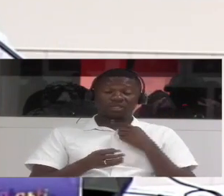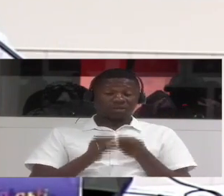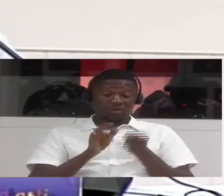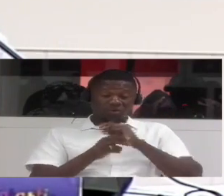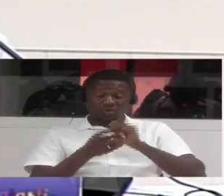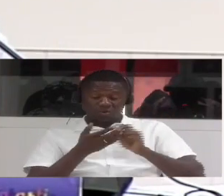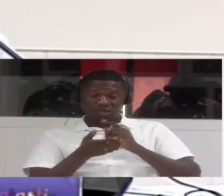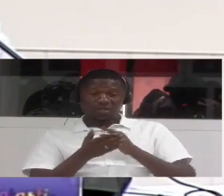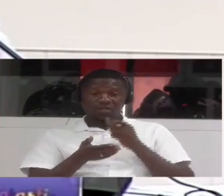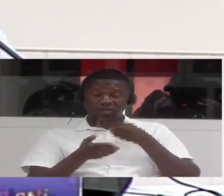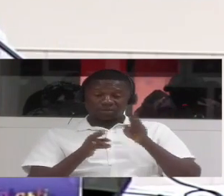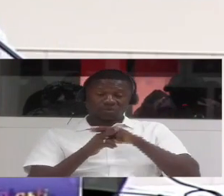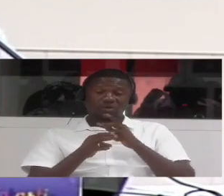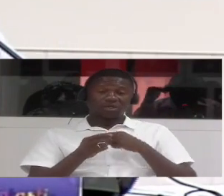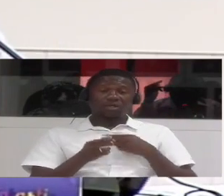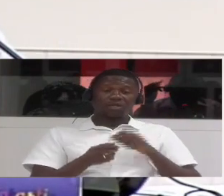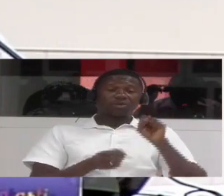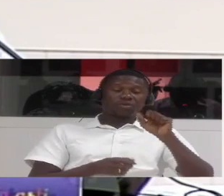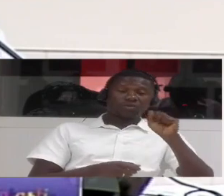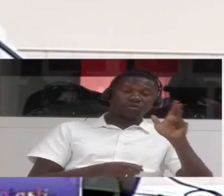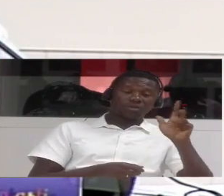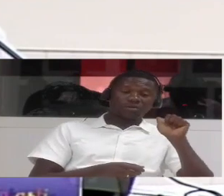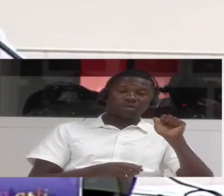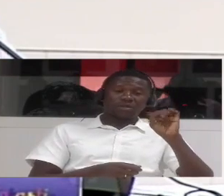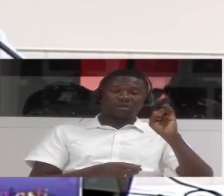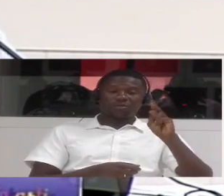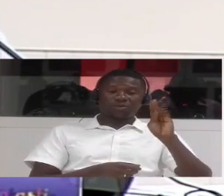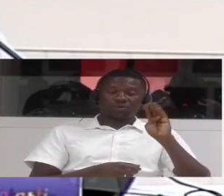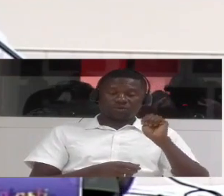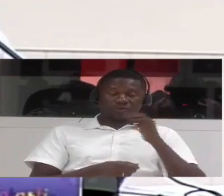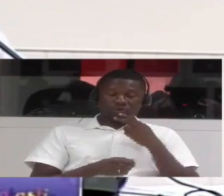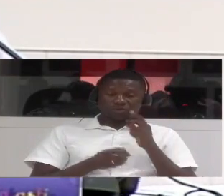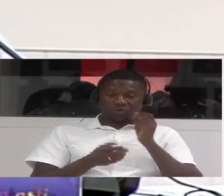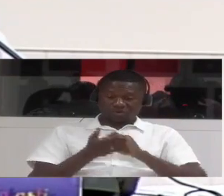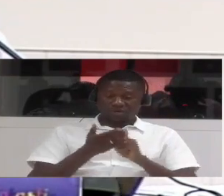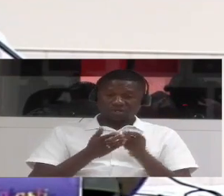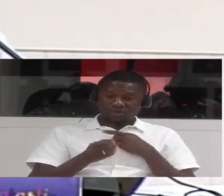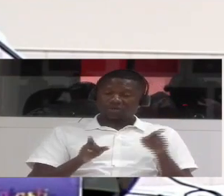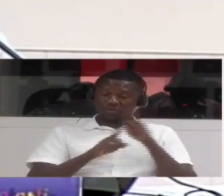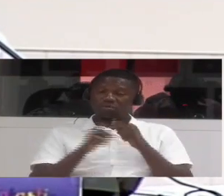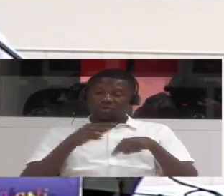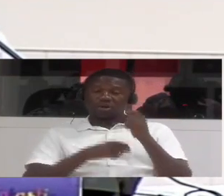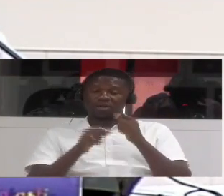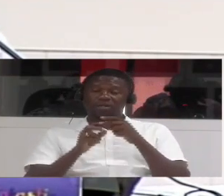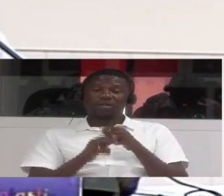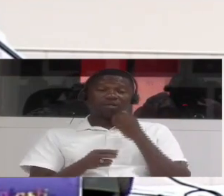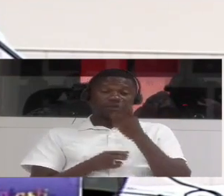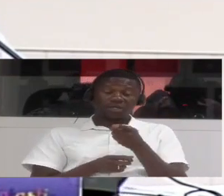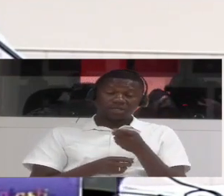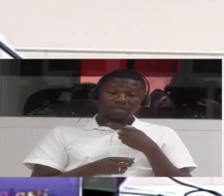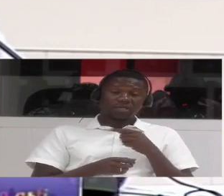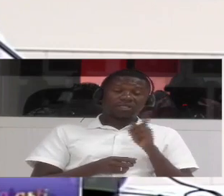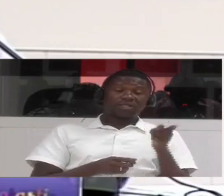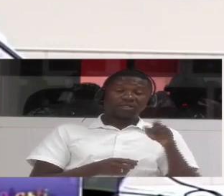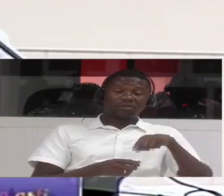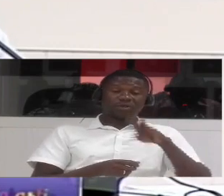wrote back on the news and report to say that if you say that the GPU means Gambia Political Union, your name also,